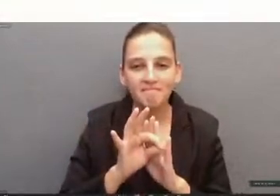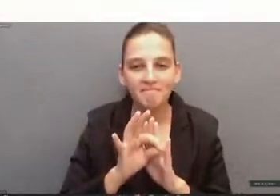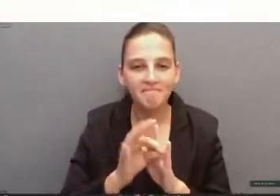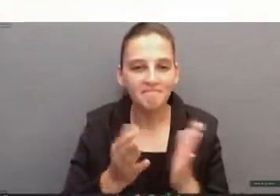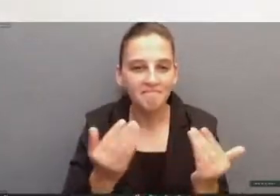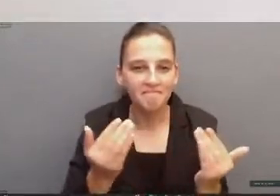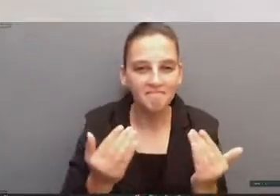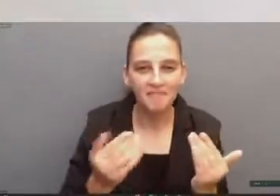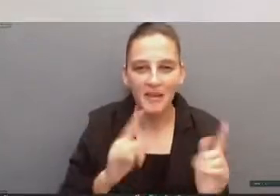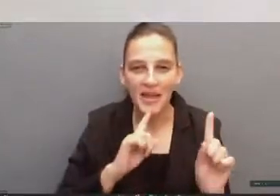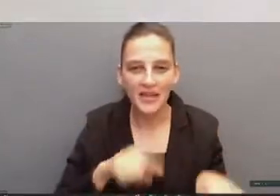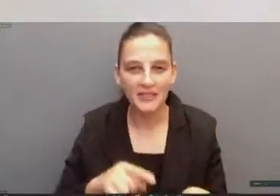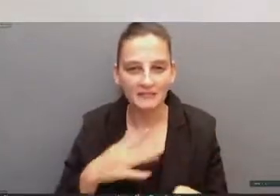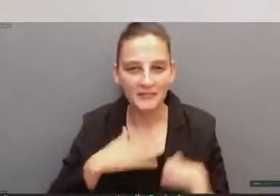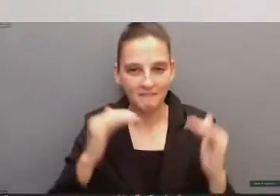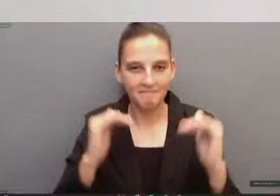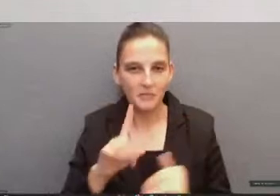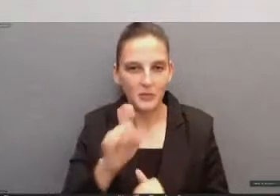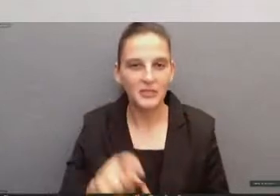fodder for the next question.